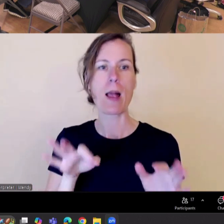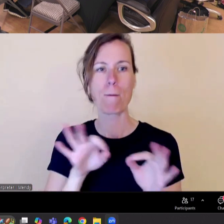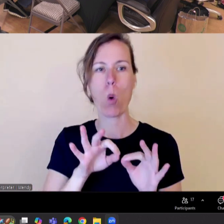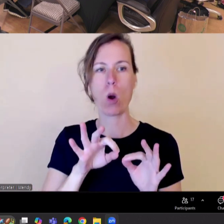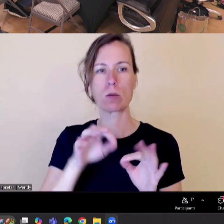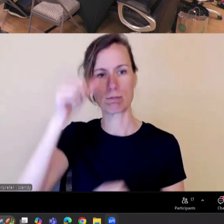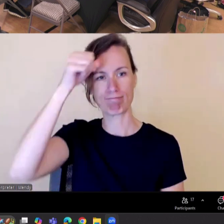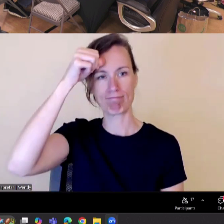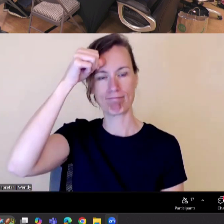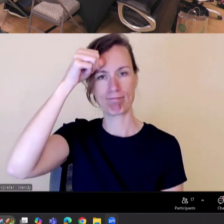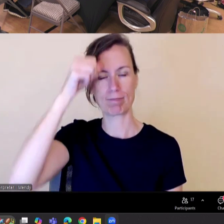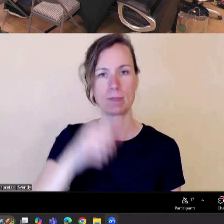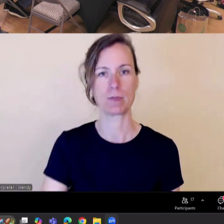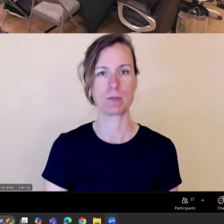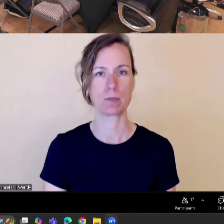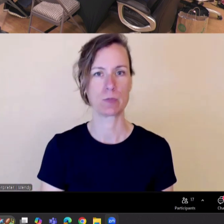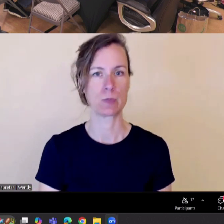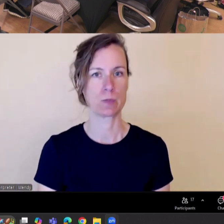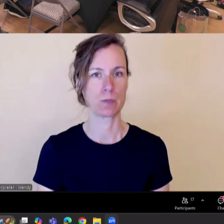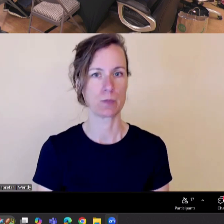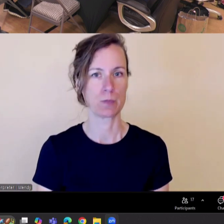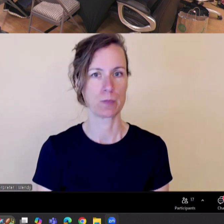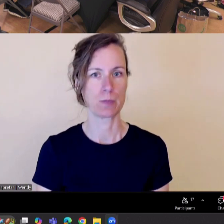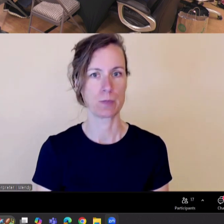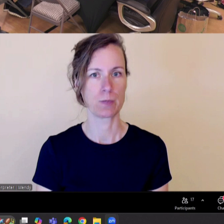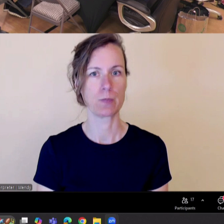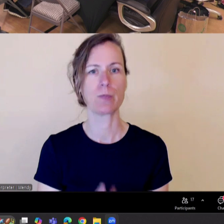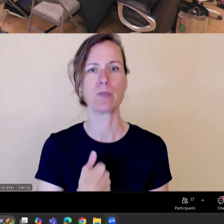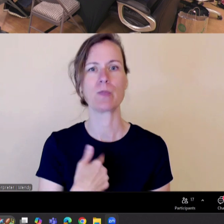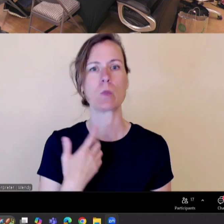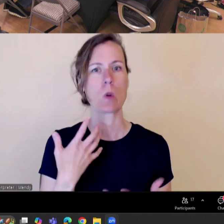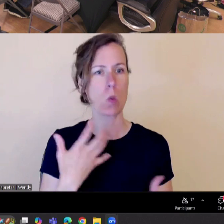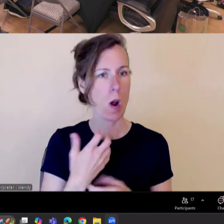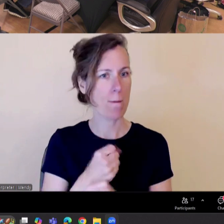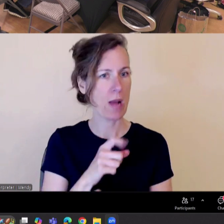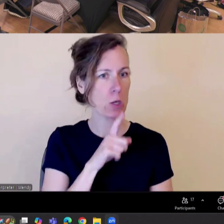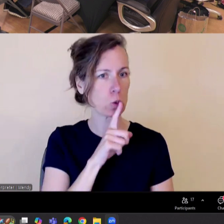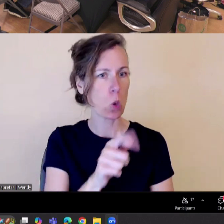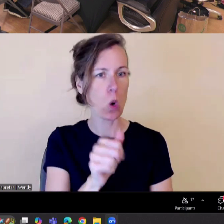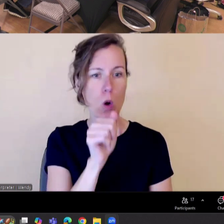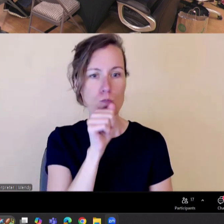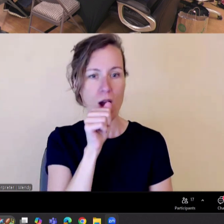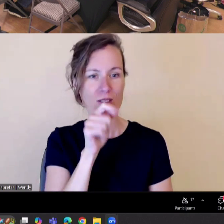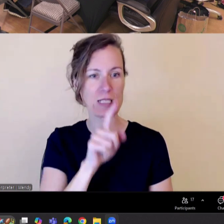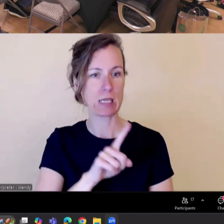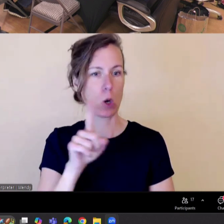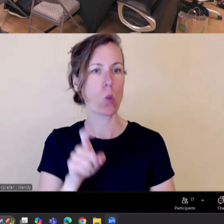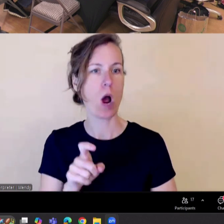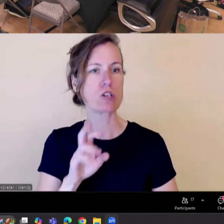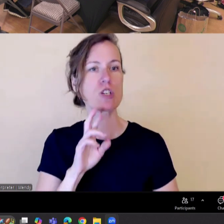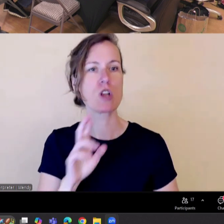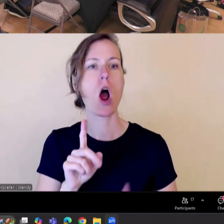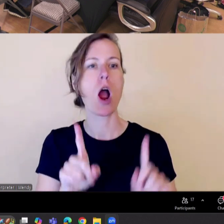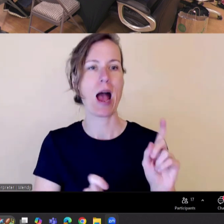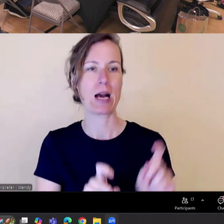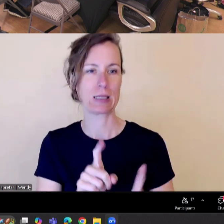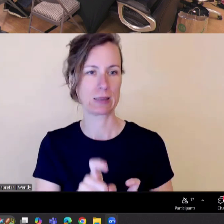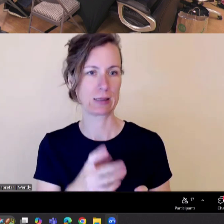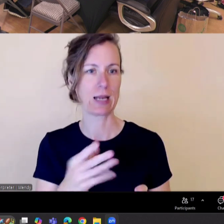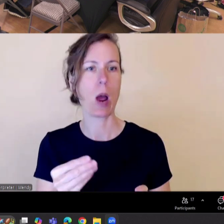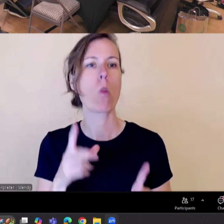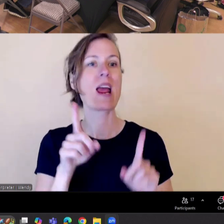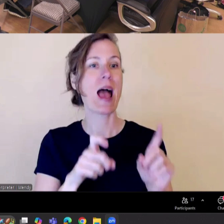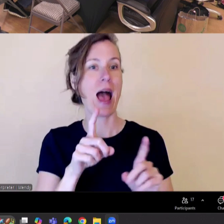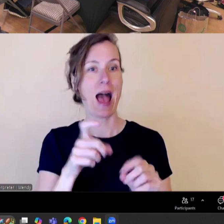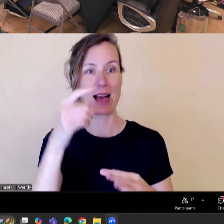remember. I definitely want to make sure that the privacy questions get asked thoroughly and